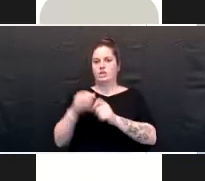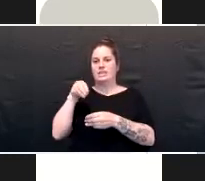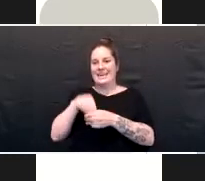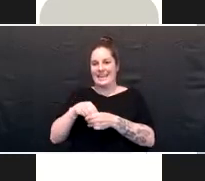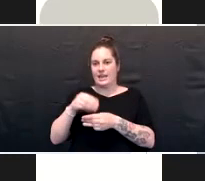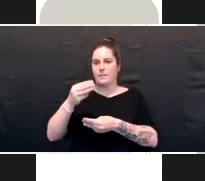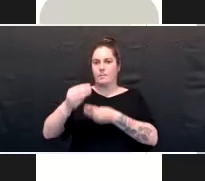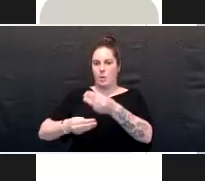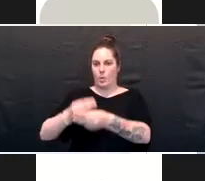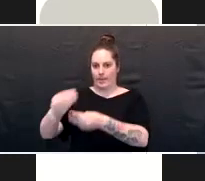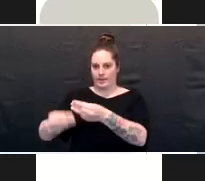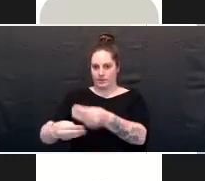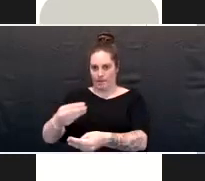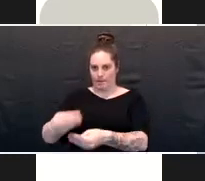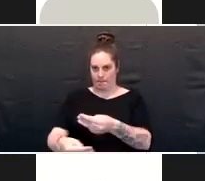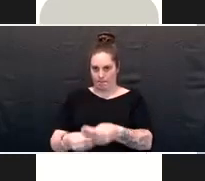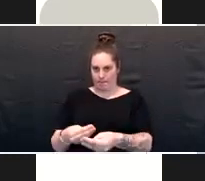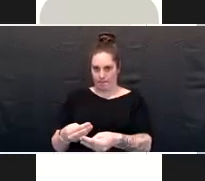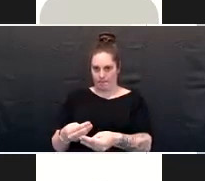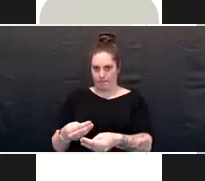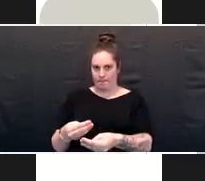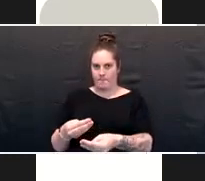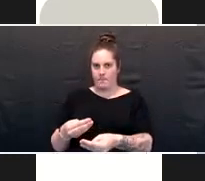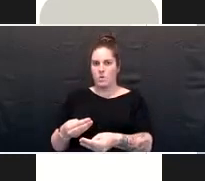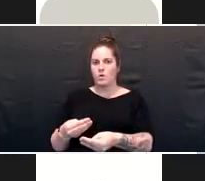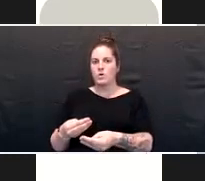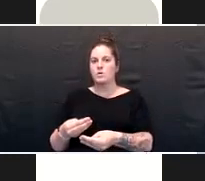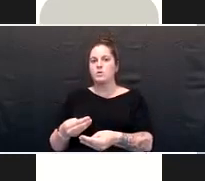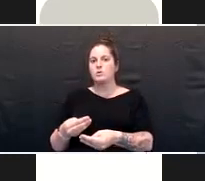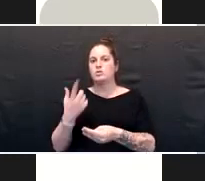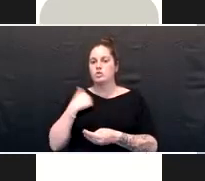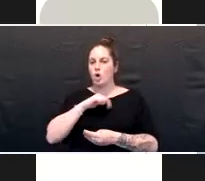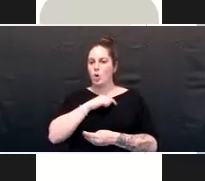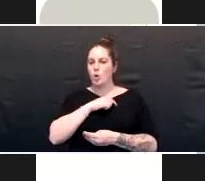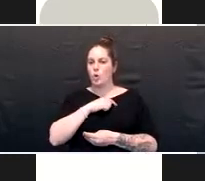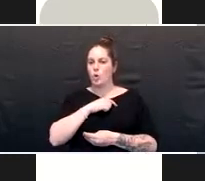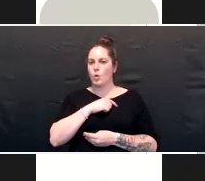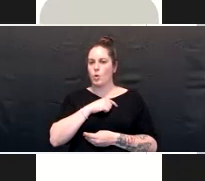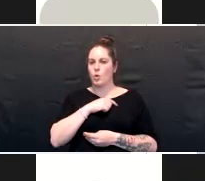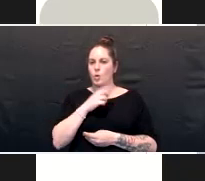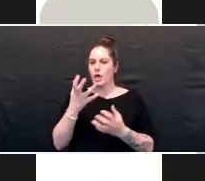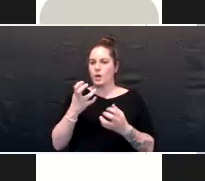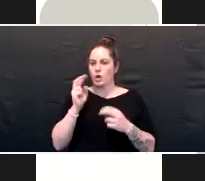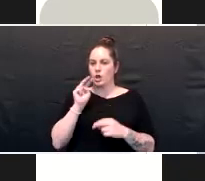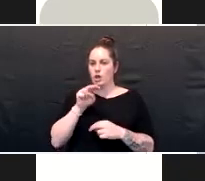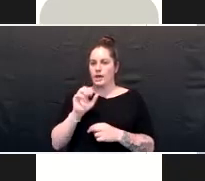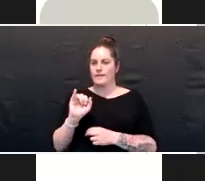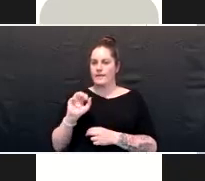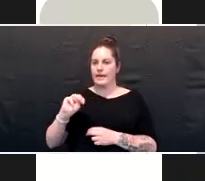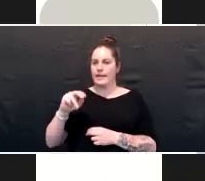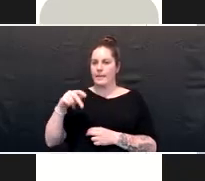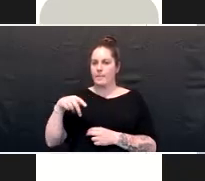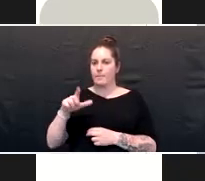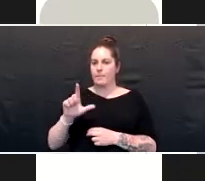Okay. And so what we're looking at here is that the impulse or change